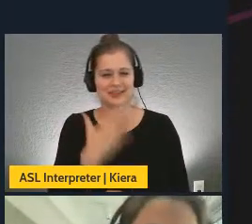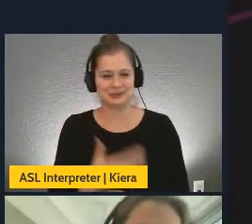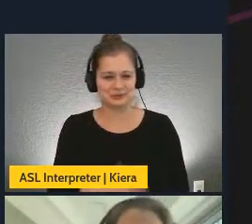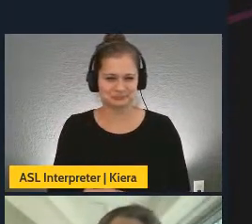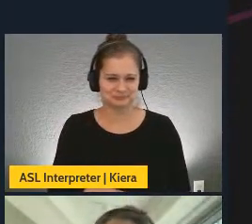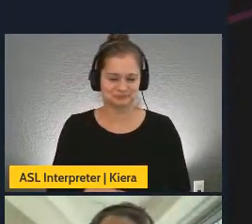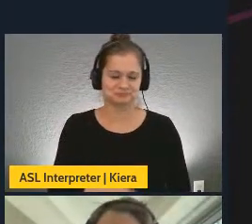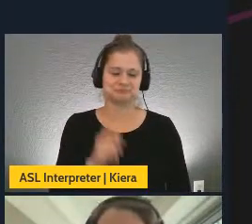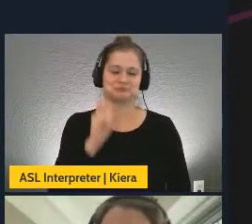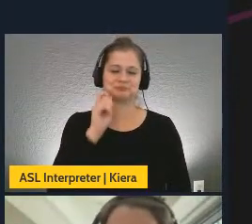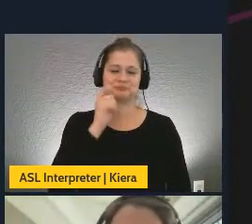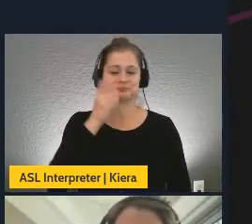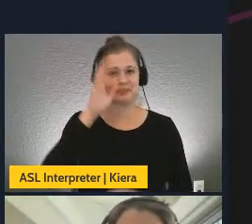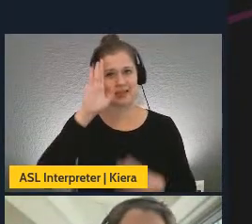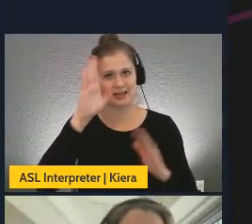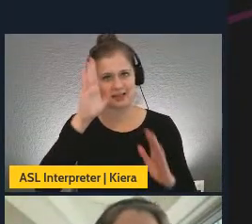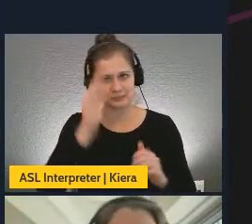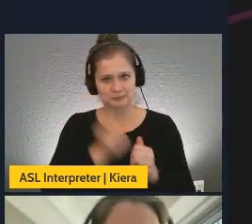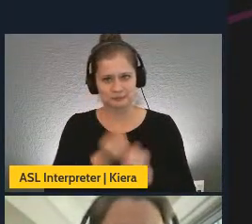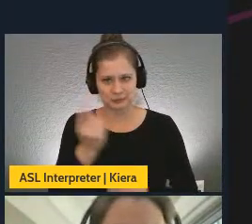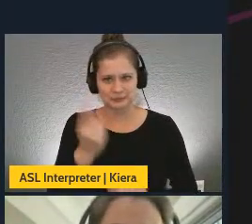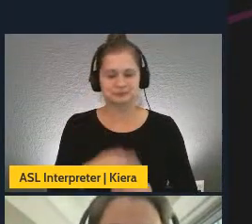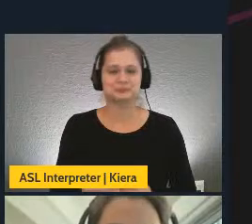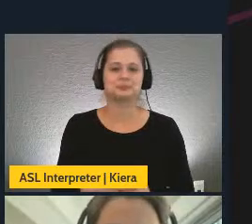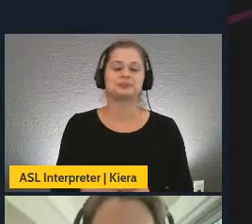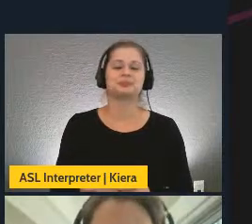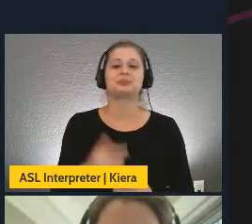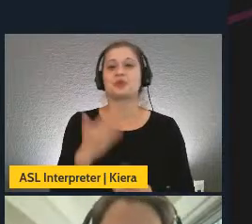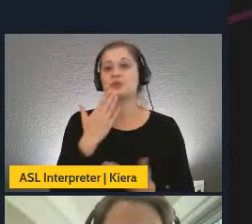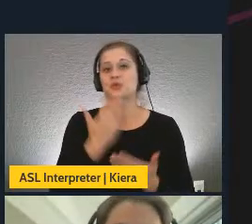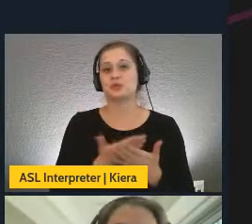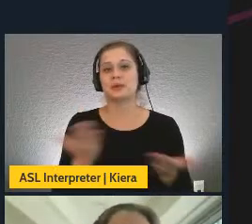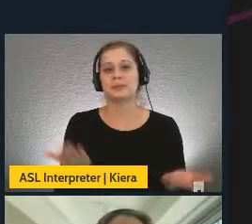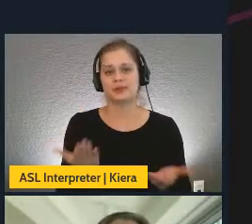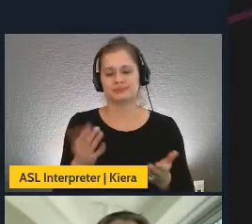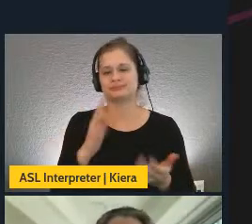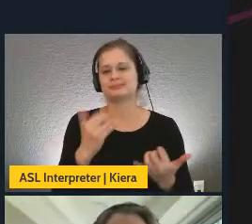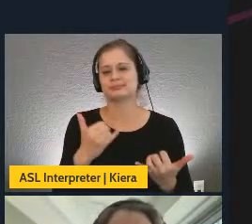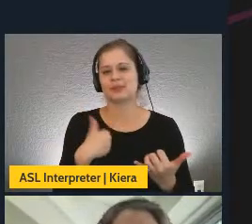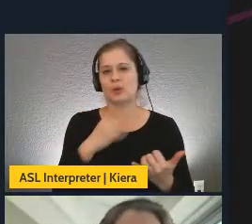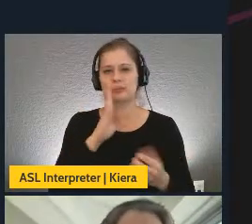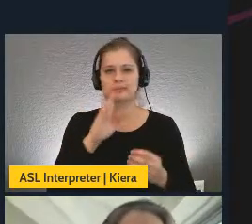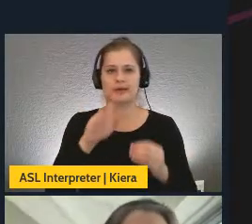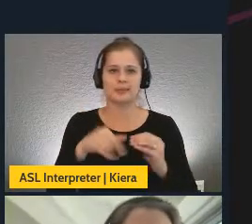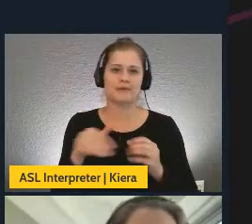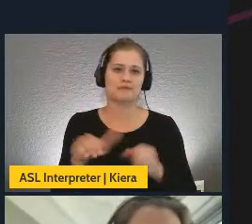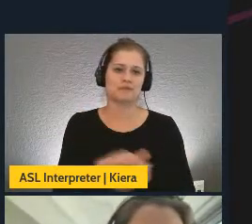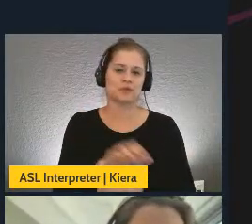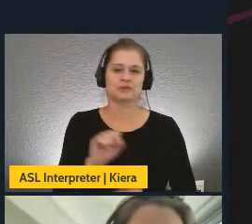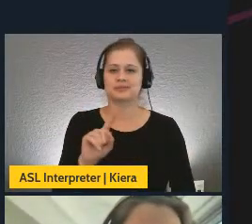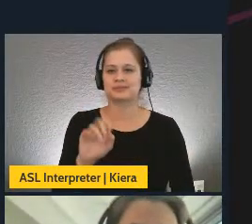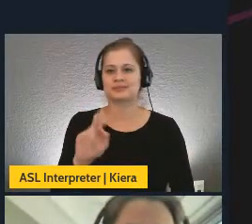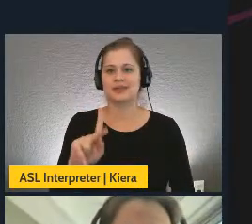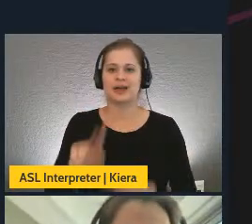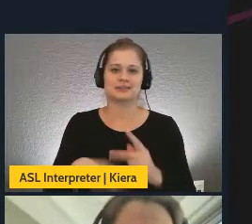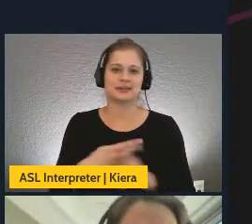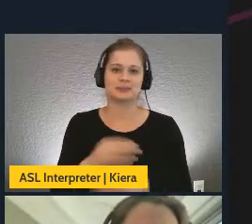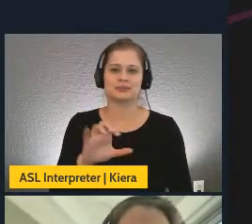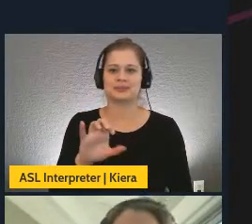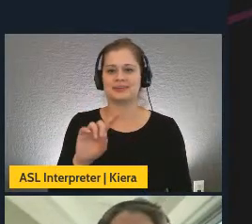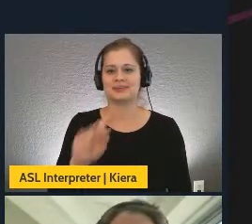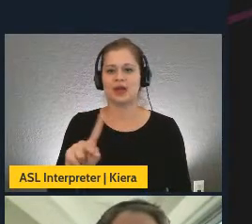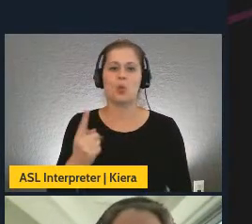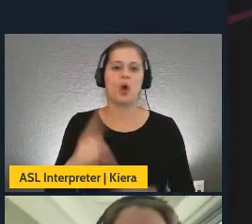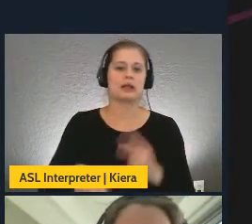Cool. Hello, everyone. It's good to be here. Today I'm going to be talking to you about full stack types with CDK. One type to rule them all. Thought it was a nice,